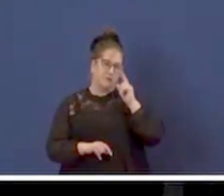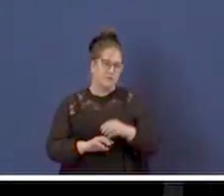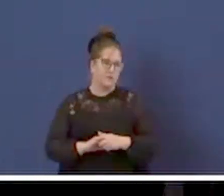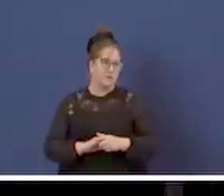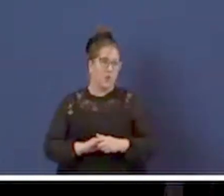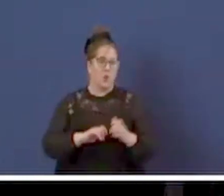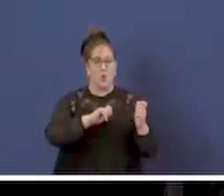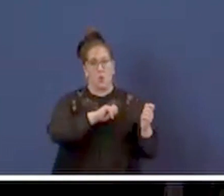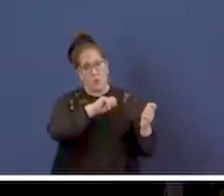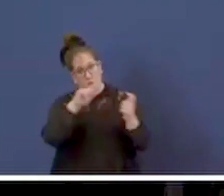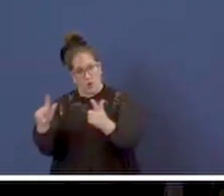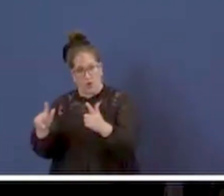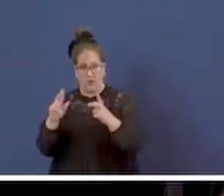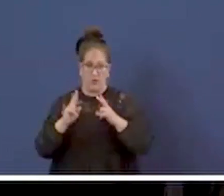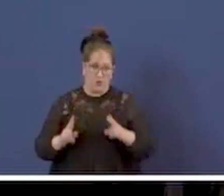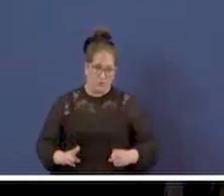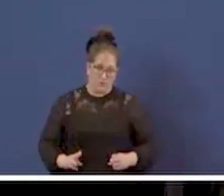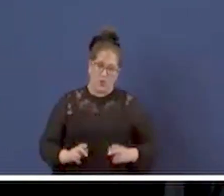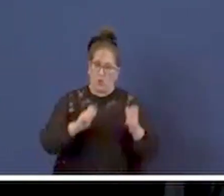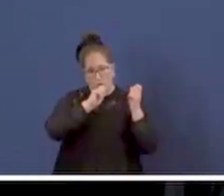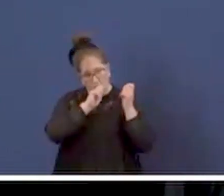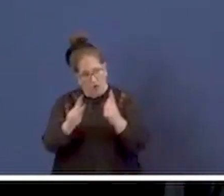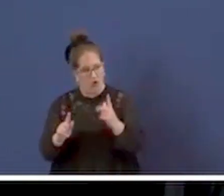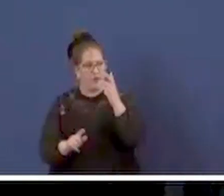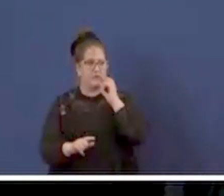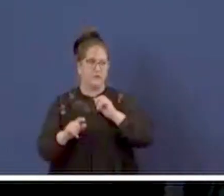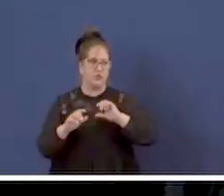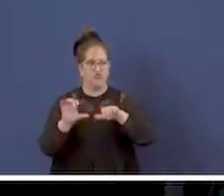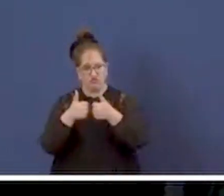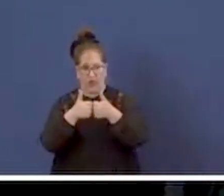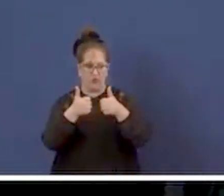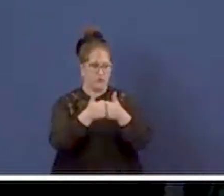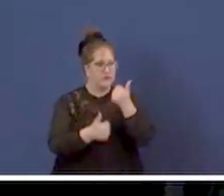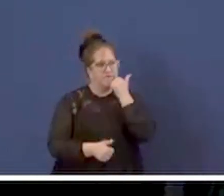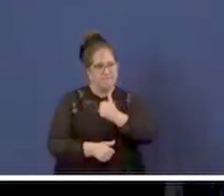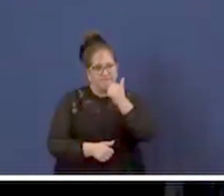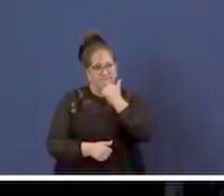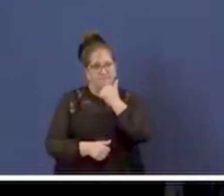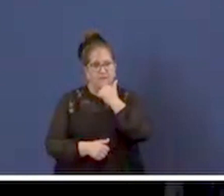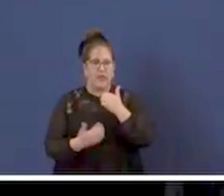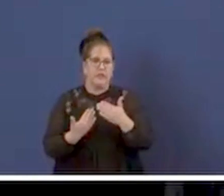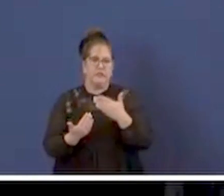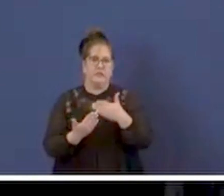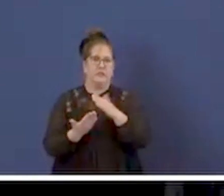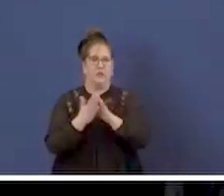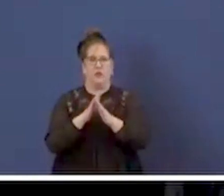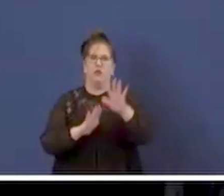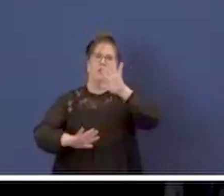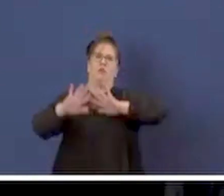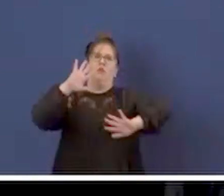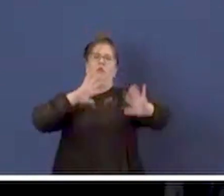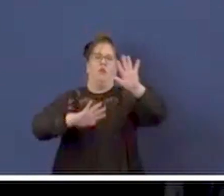We're all human and we all face challenges in our day-to-day lives. And it's easy to get caught up in the day-to-day